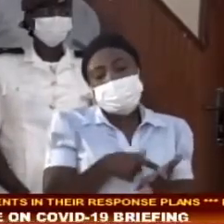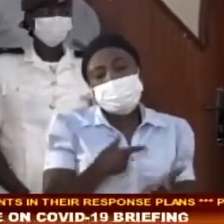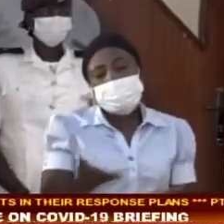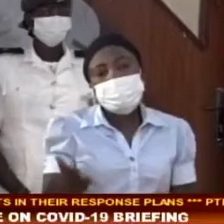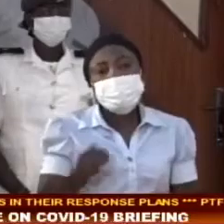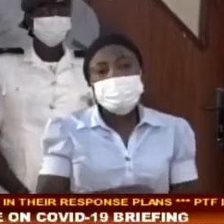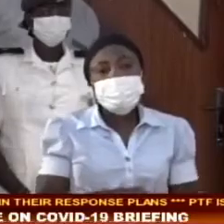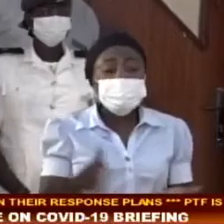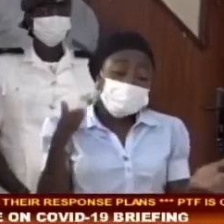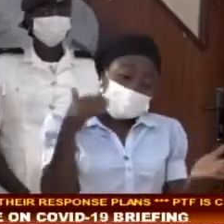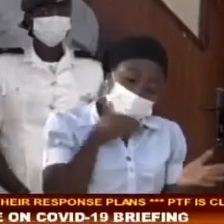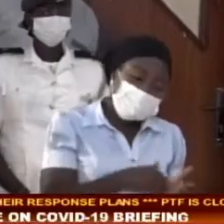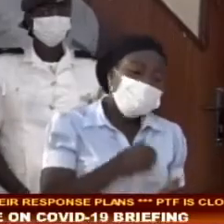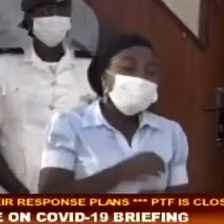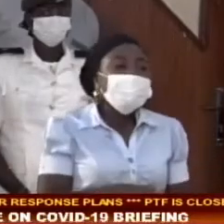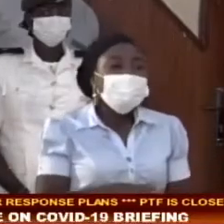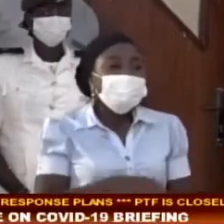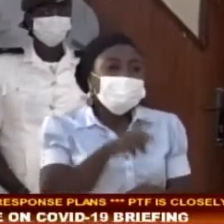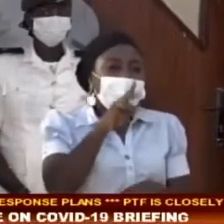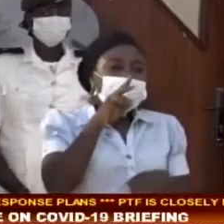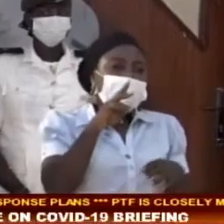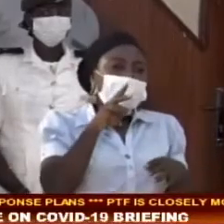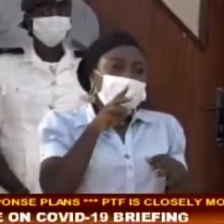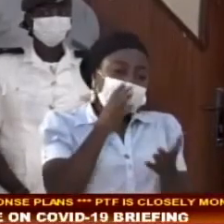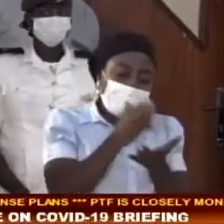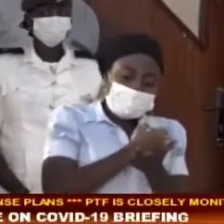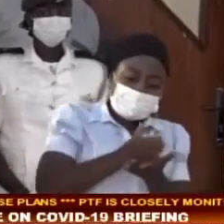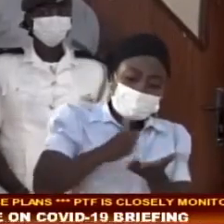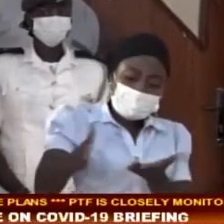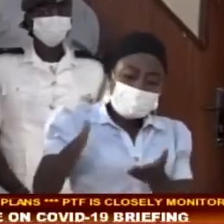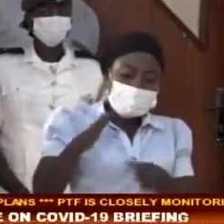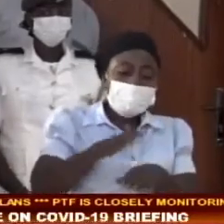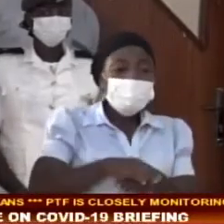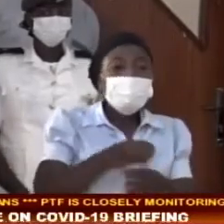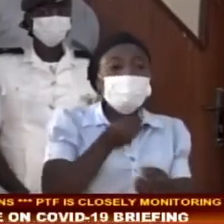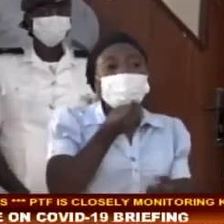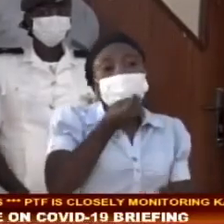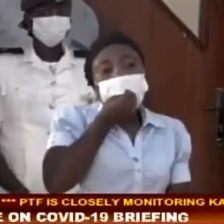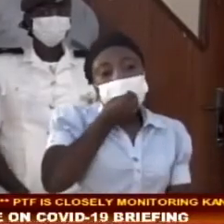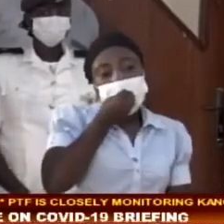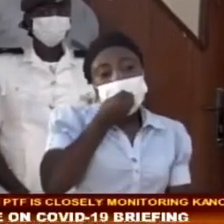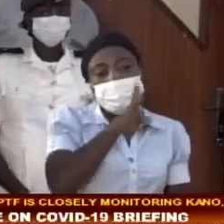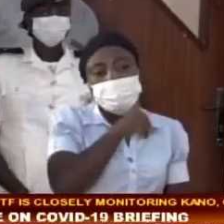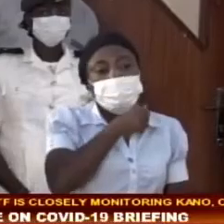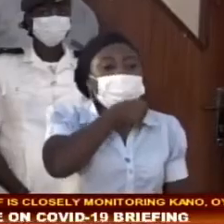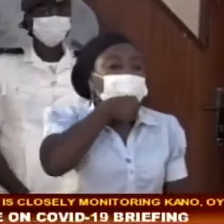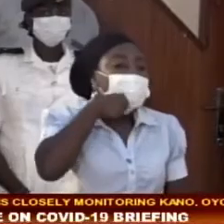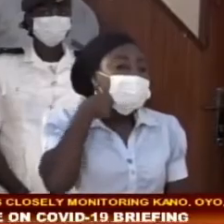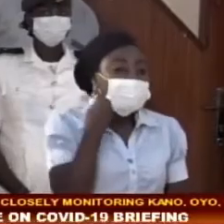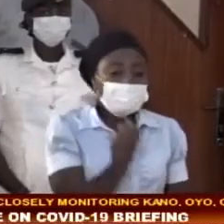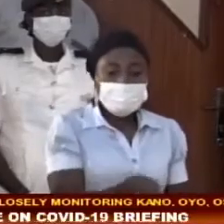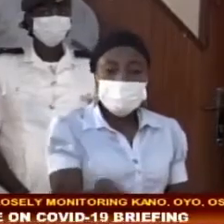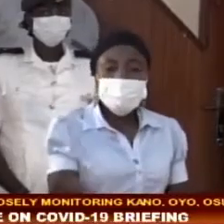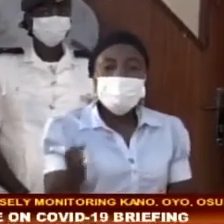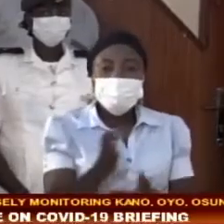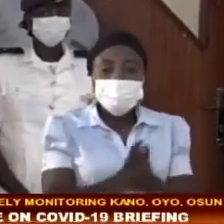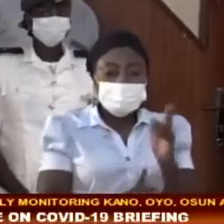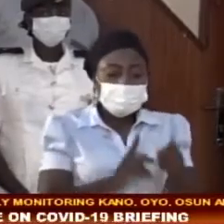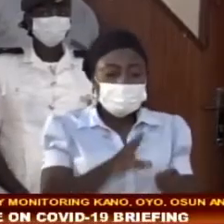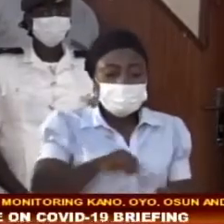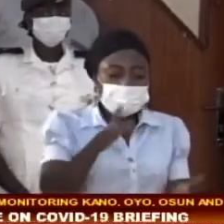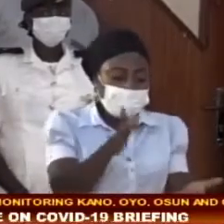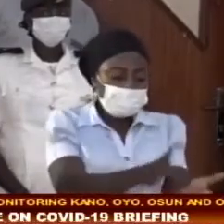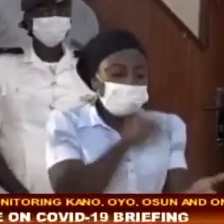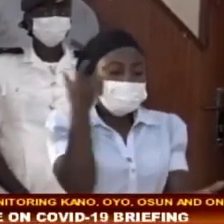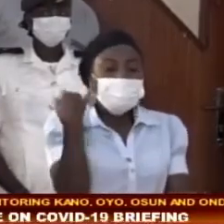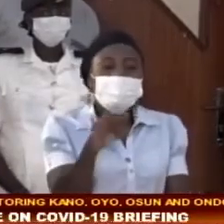again, the issue of exemptions on foodstuffs and agricultural products, I think some people are taking